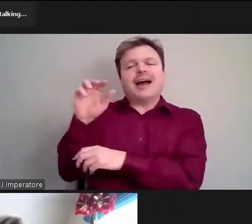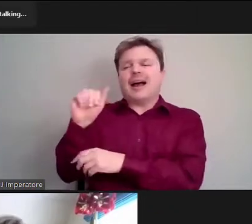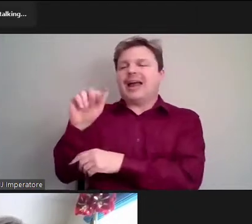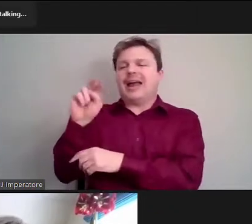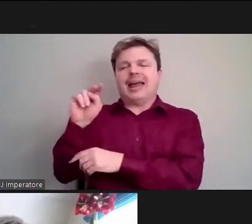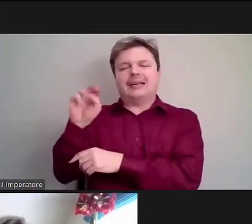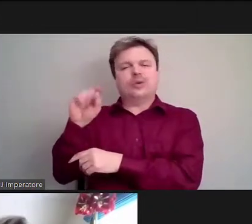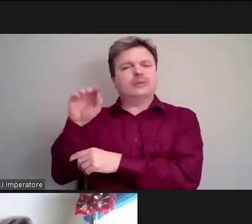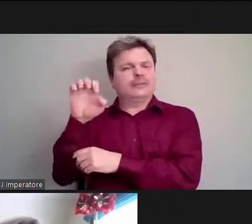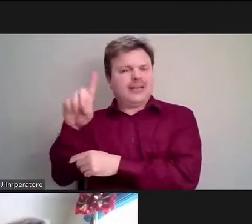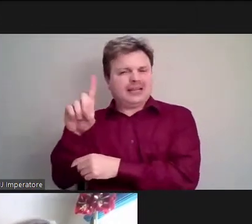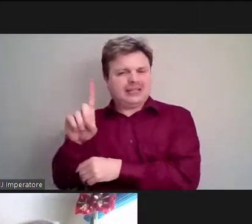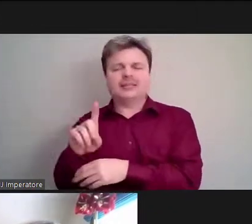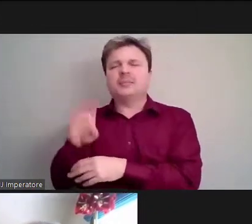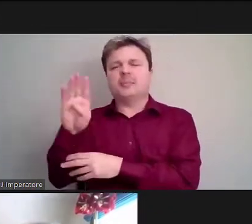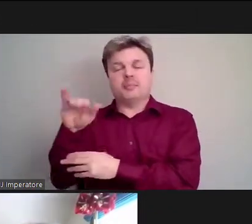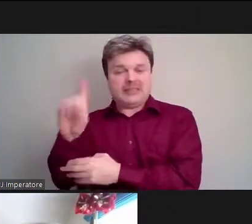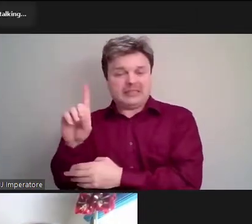we can